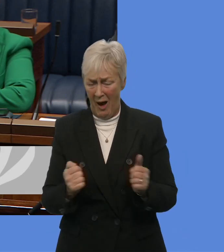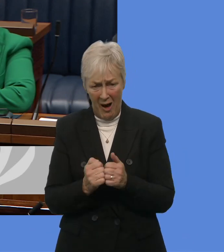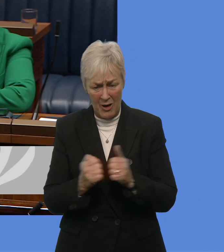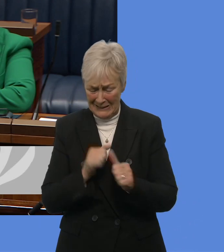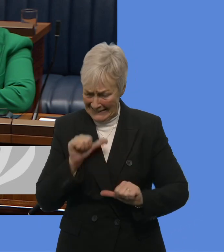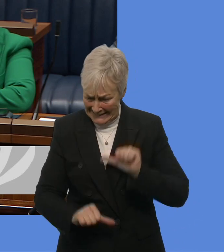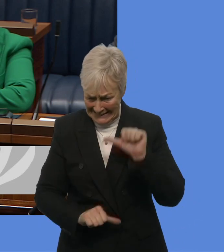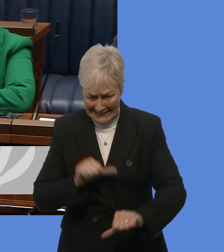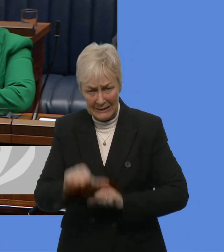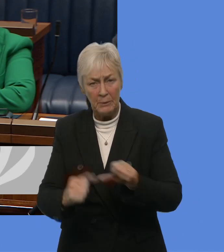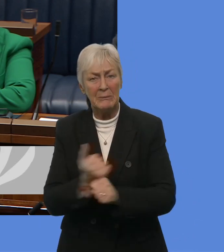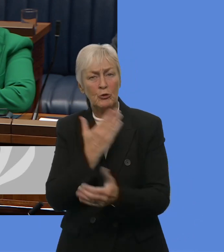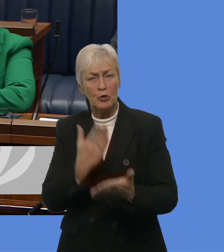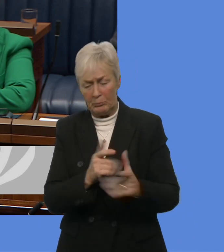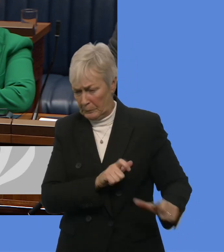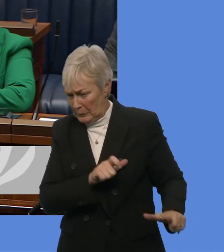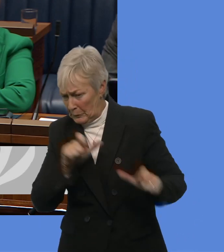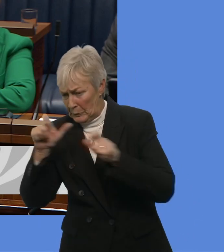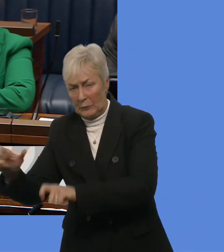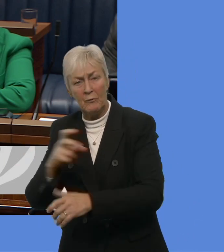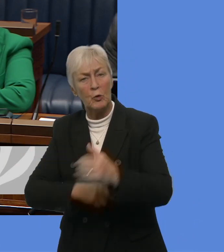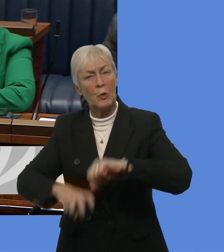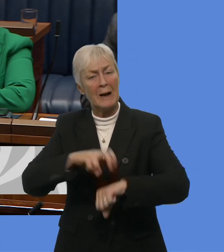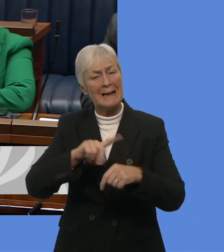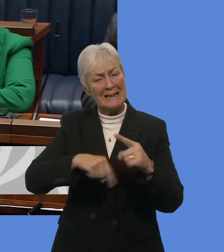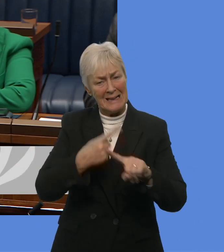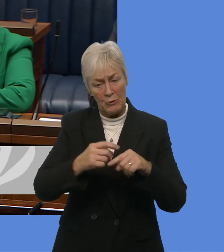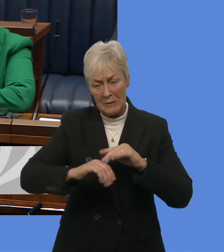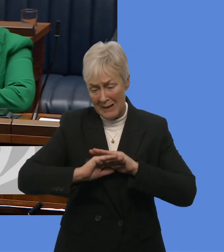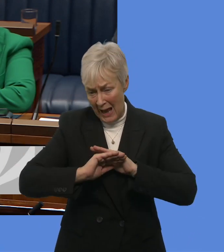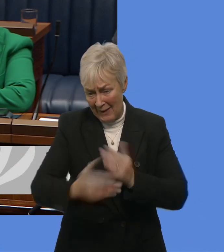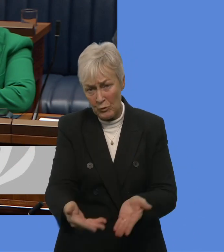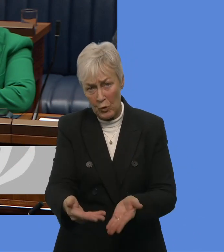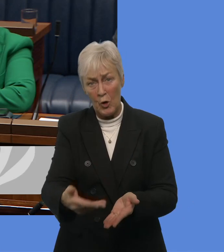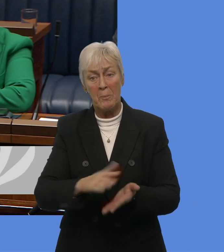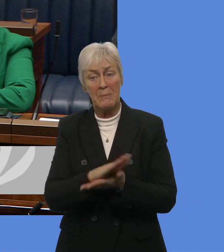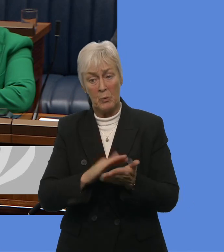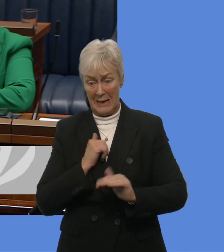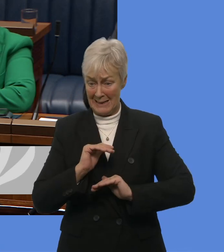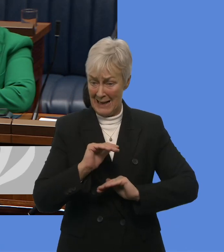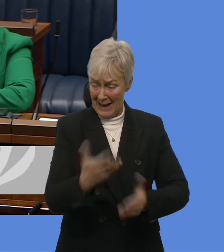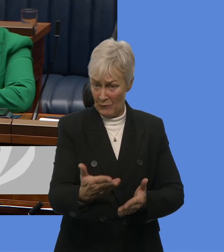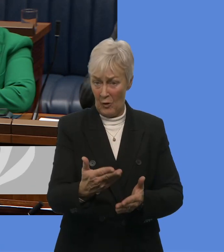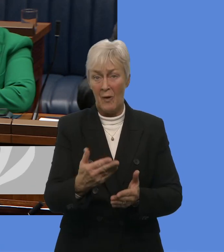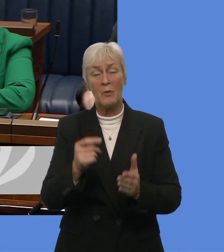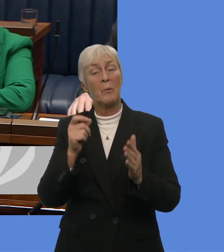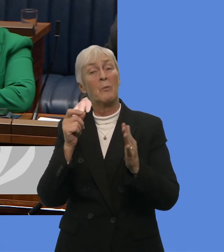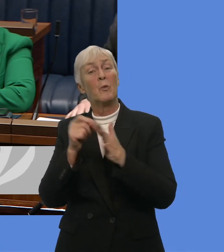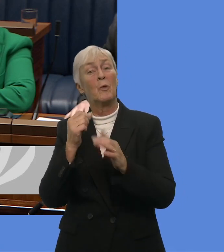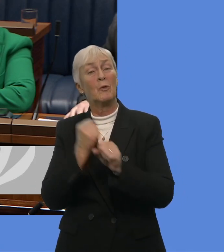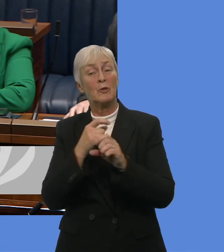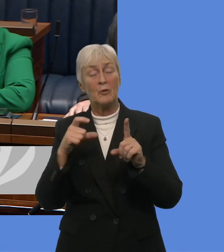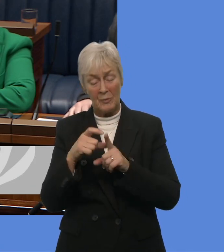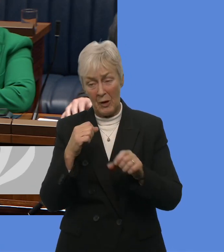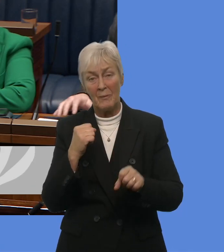create that stability for the Northern Ireland Executive to deliver. If we are going to deliver against our programme for government, if we're going to deliver that meaningful